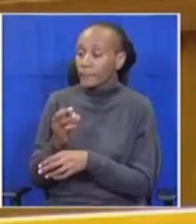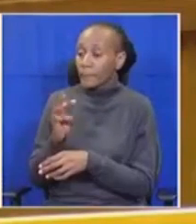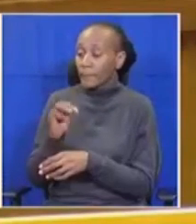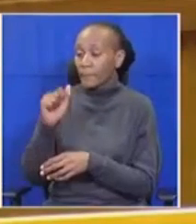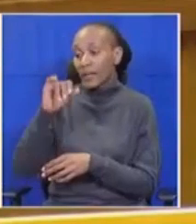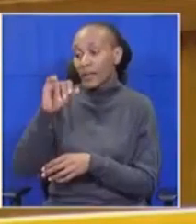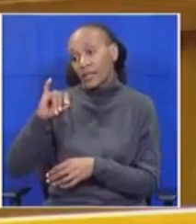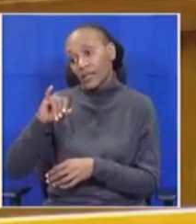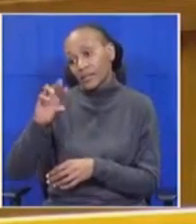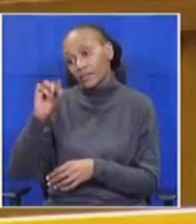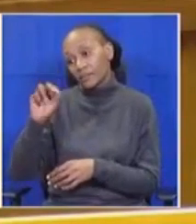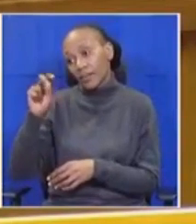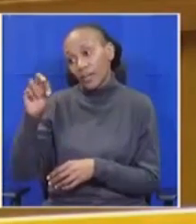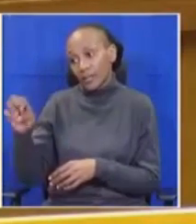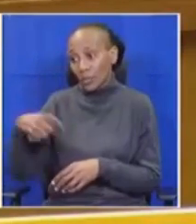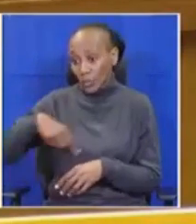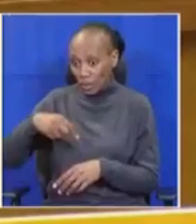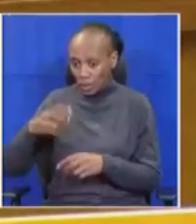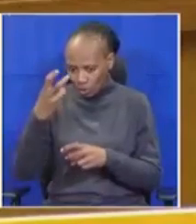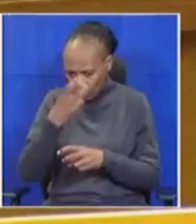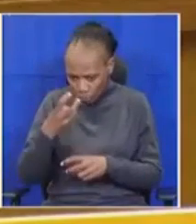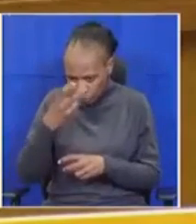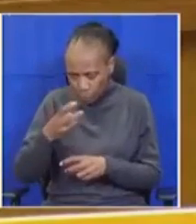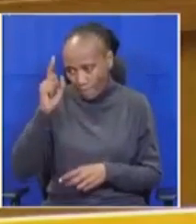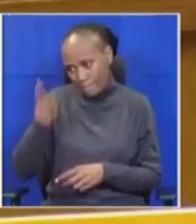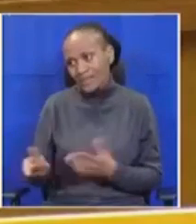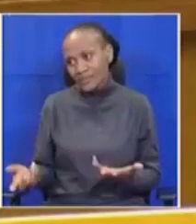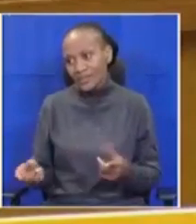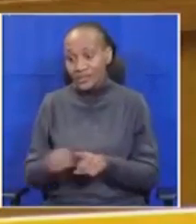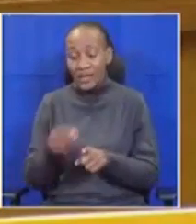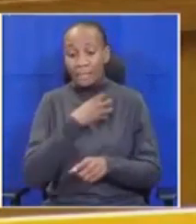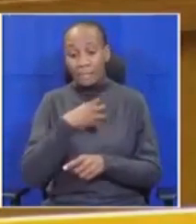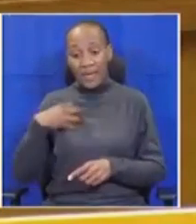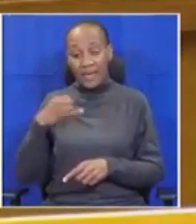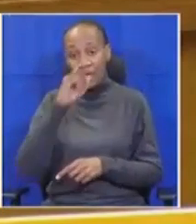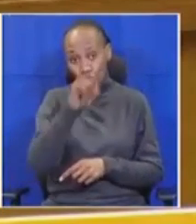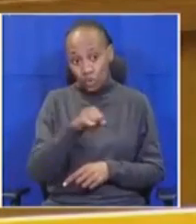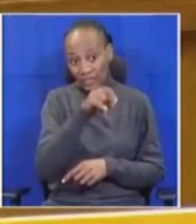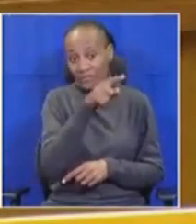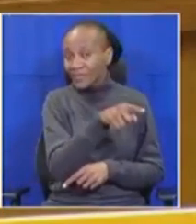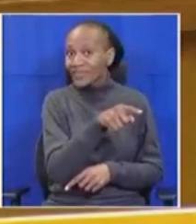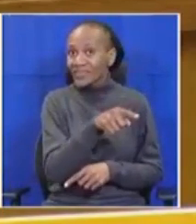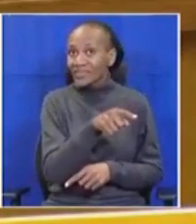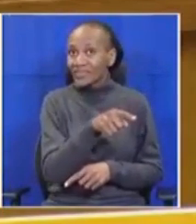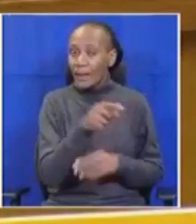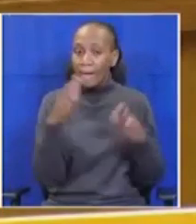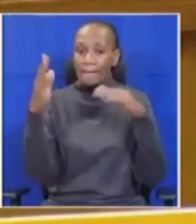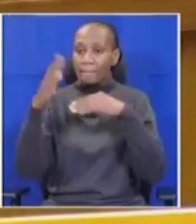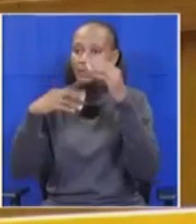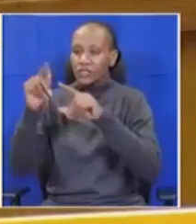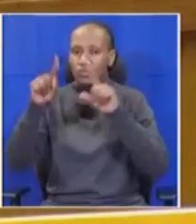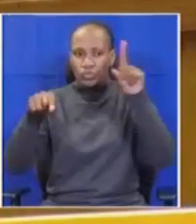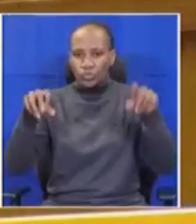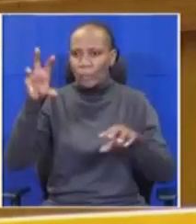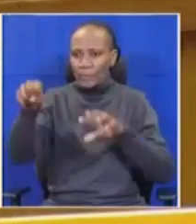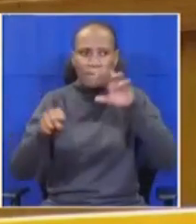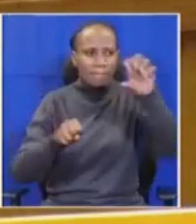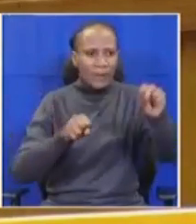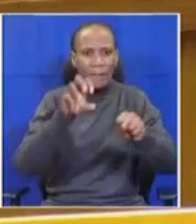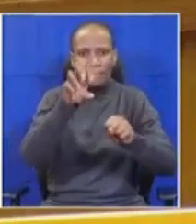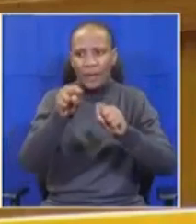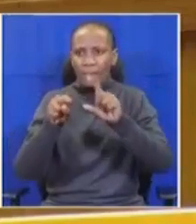and means. The mayor of Johannesburg has been taking buildings